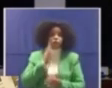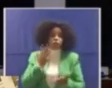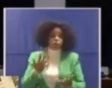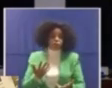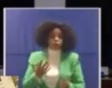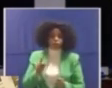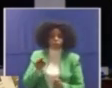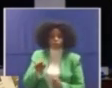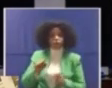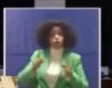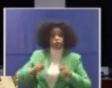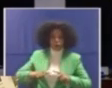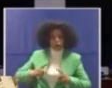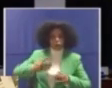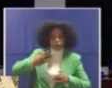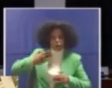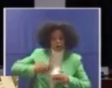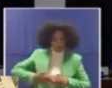agreement.